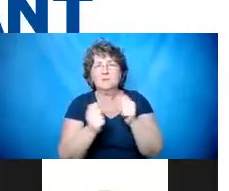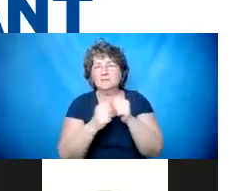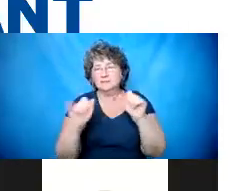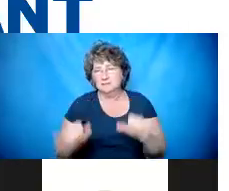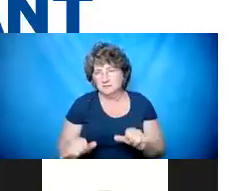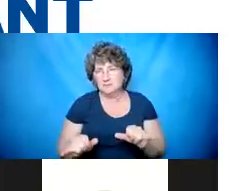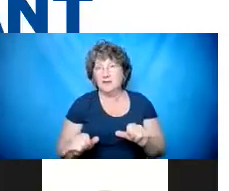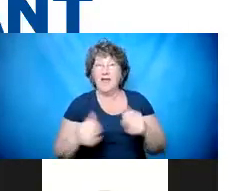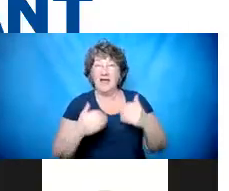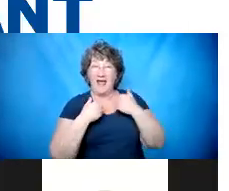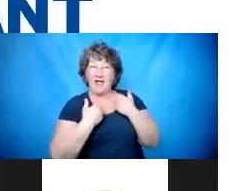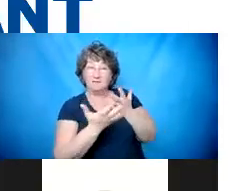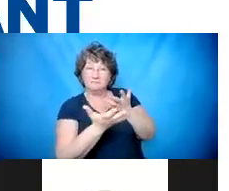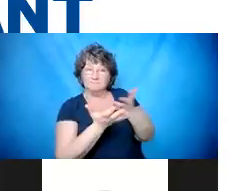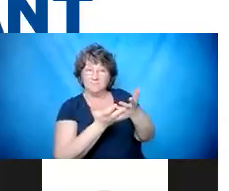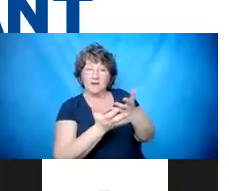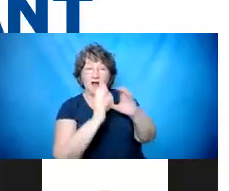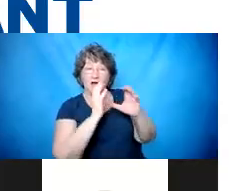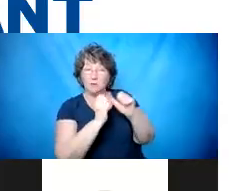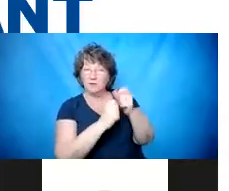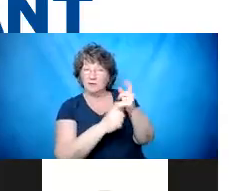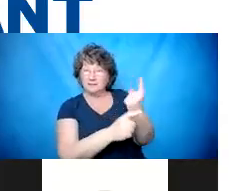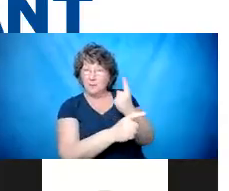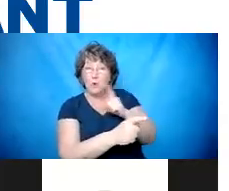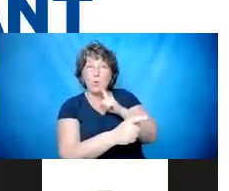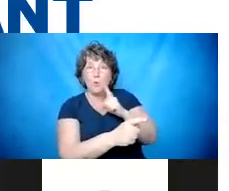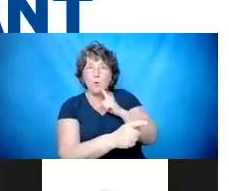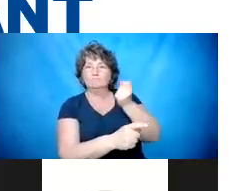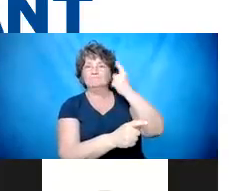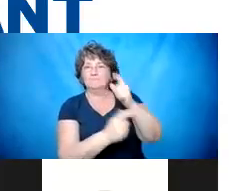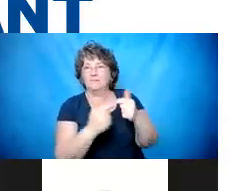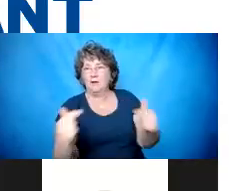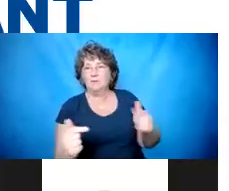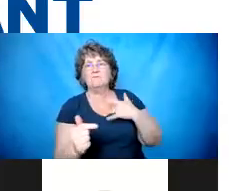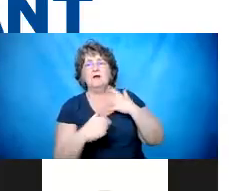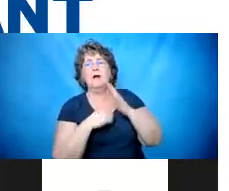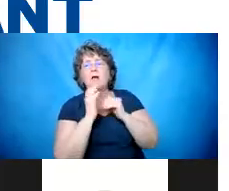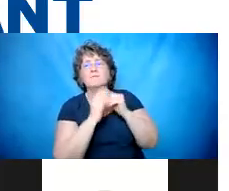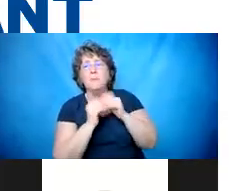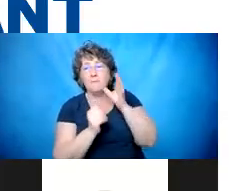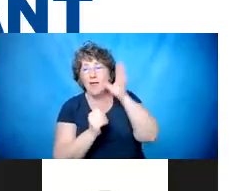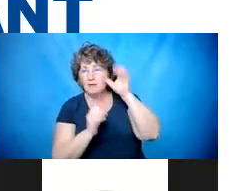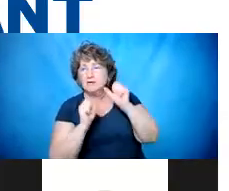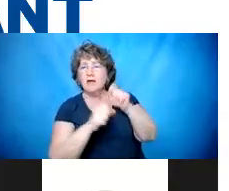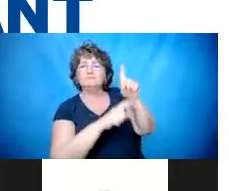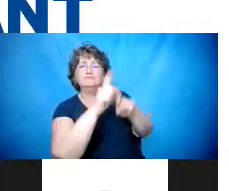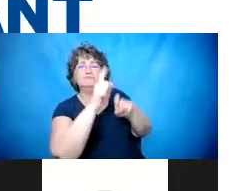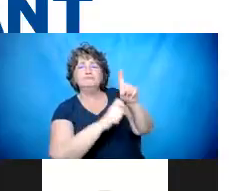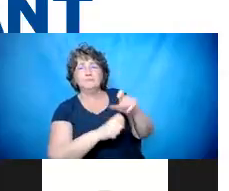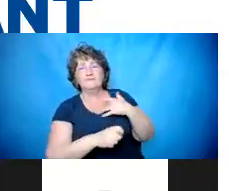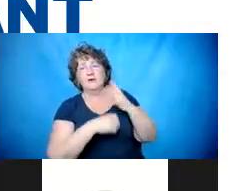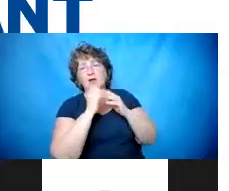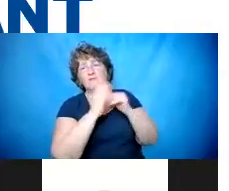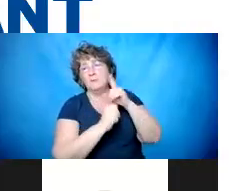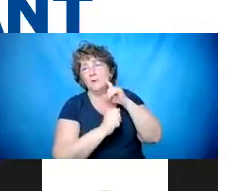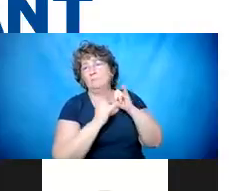more robust conversation, and they feel more comfortable asking questions. Parents also increase their understanding of how